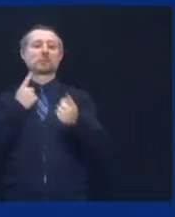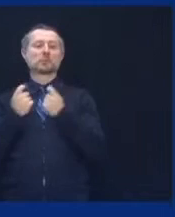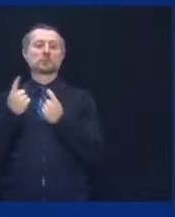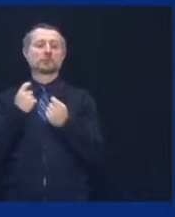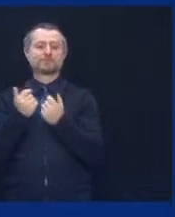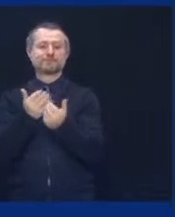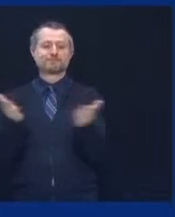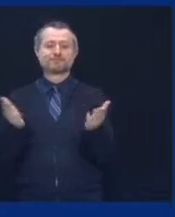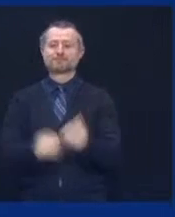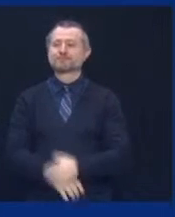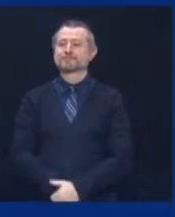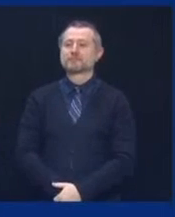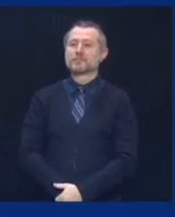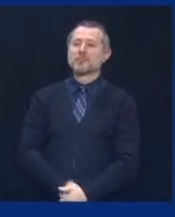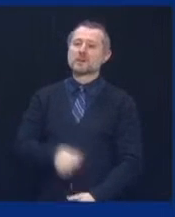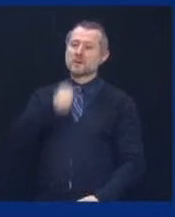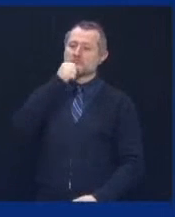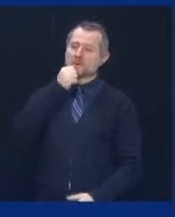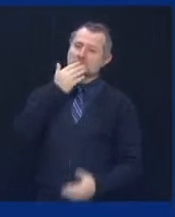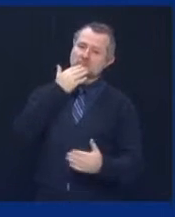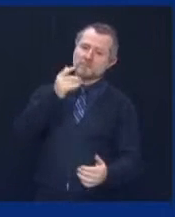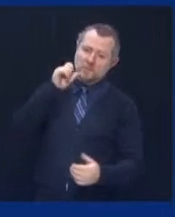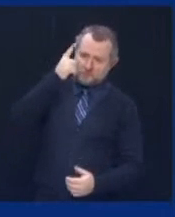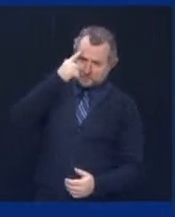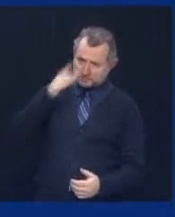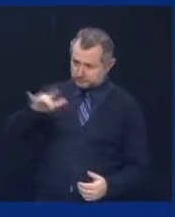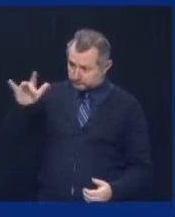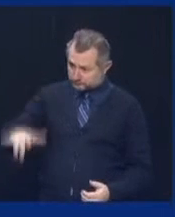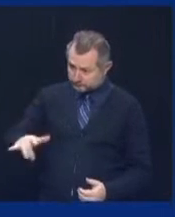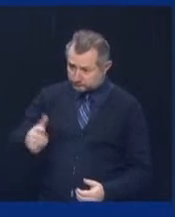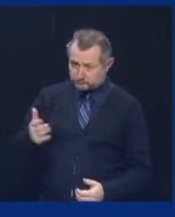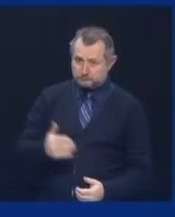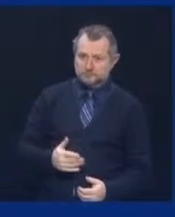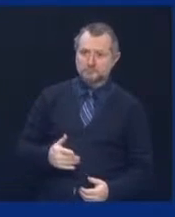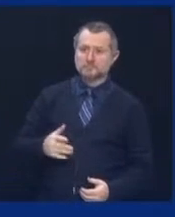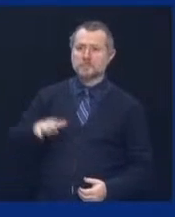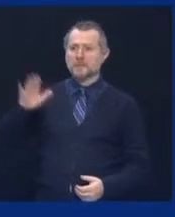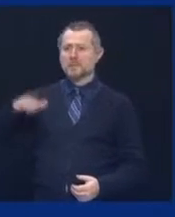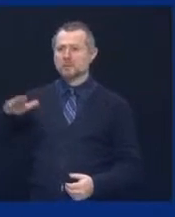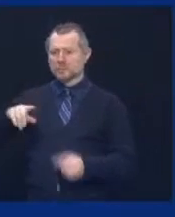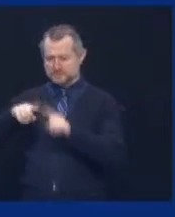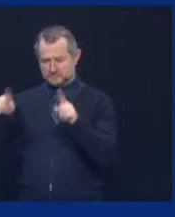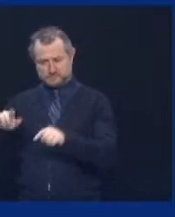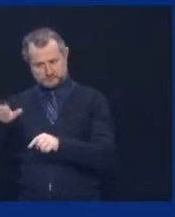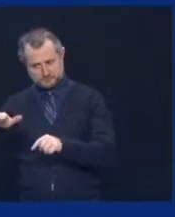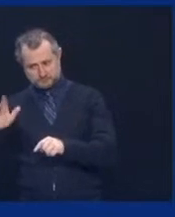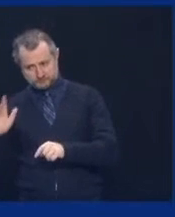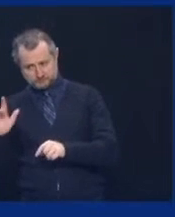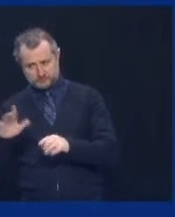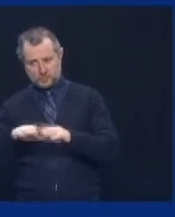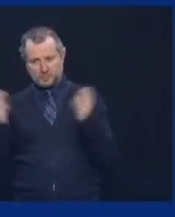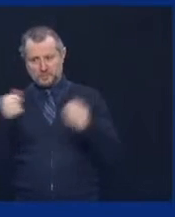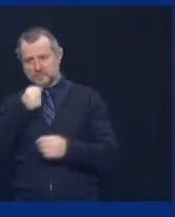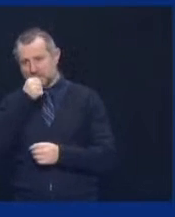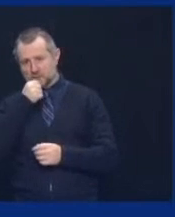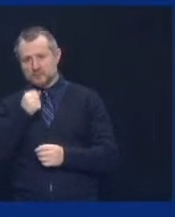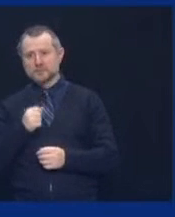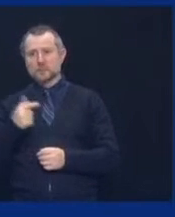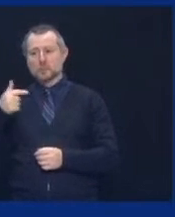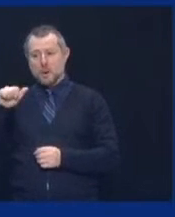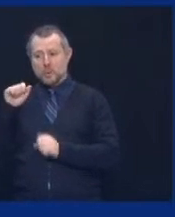Thank you, Governor. If you'd like to ask a question, please use the raise hand function at the bottom of your window. We'll take a moment to compile the Q&A roster.